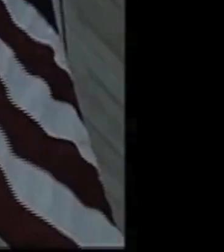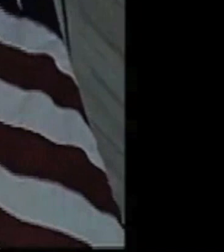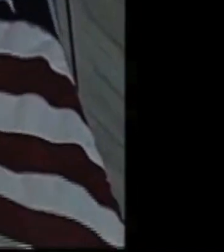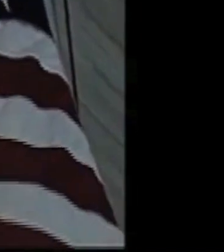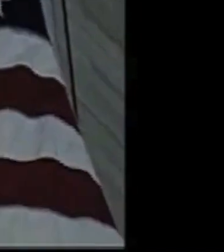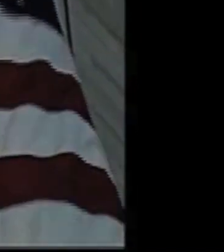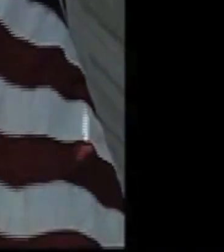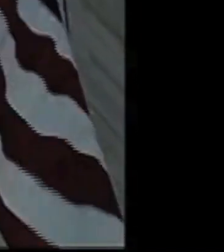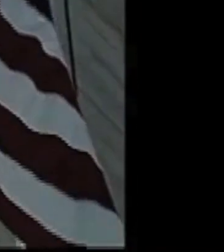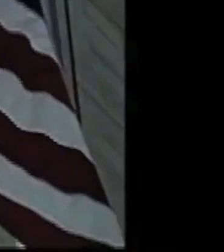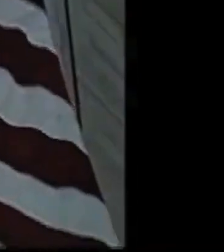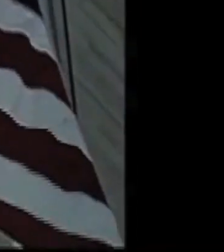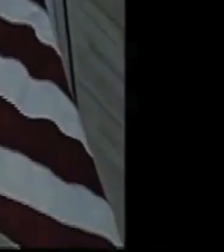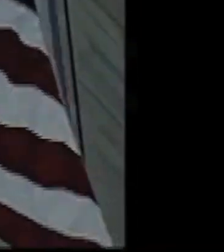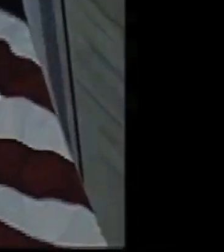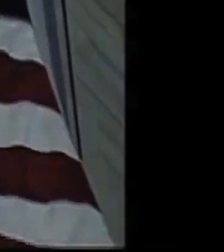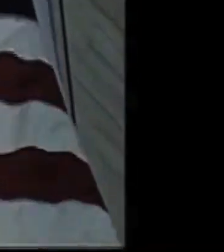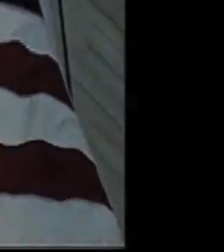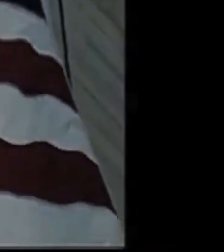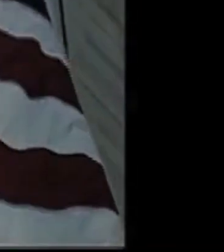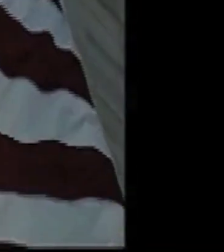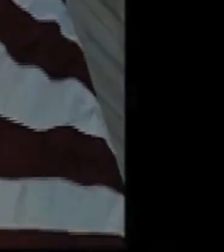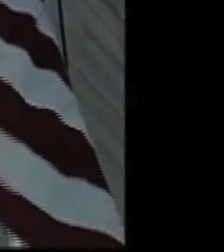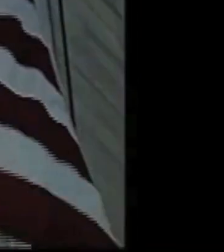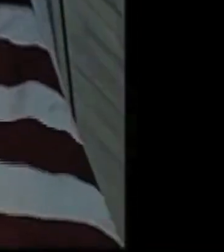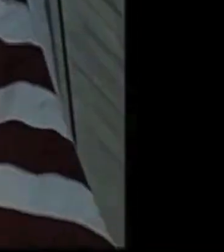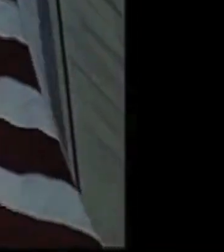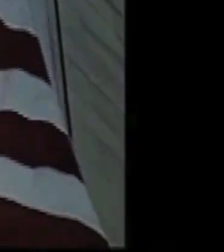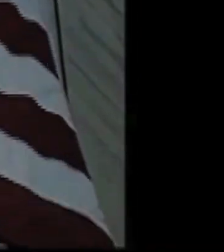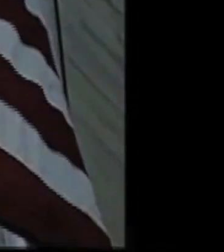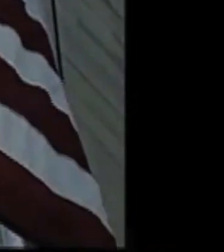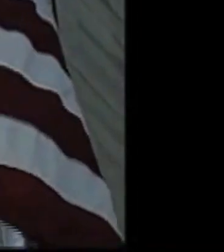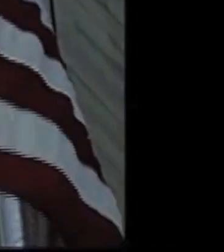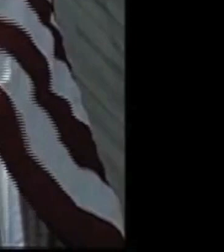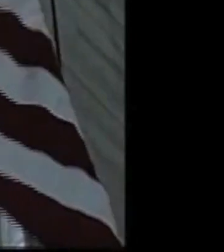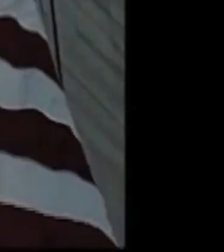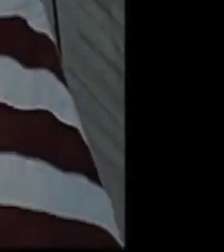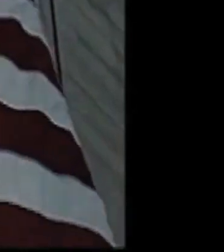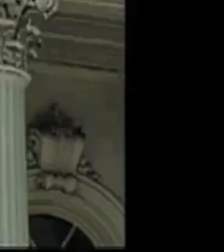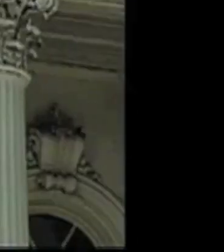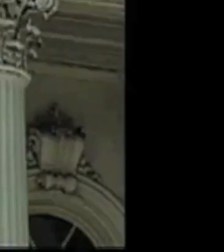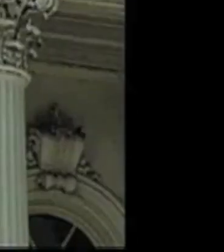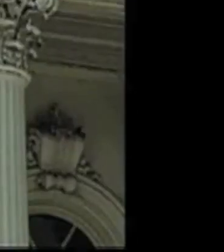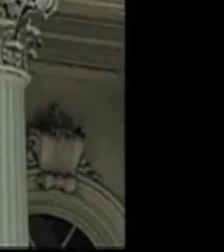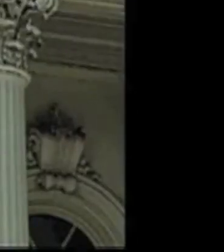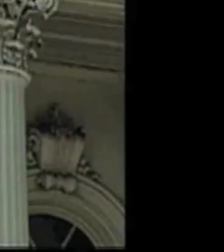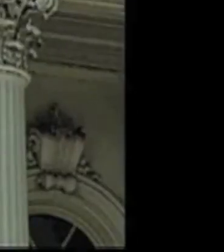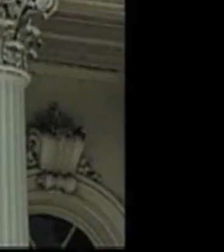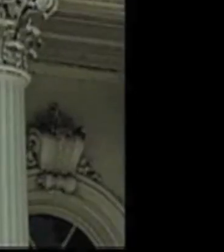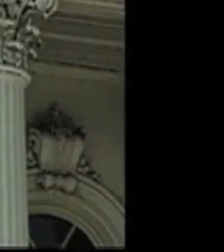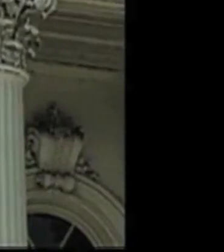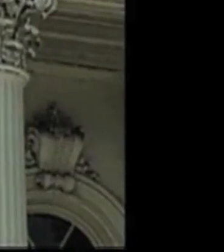I pledge allegiance to the flag of the United States of America, and to the republic for which it stands,